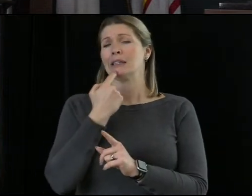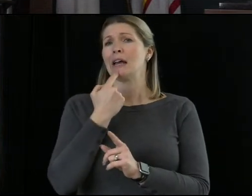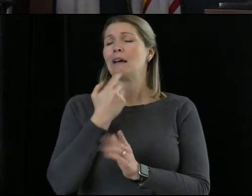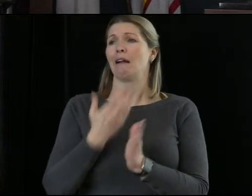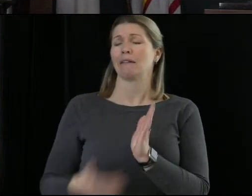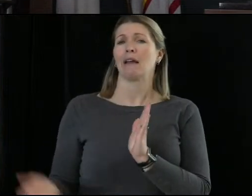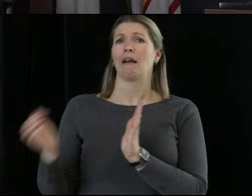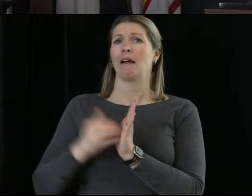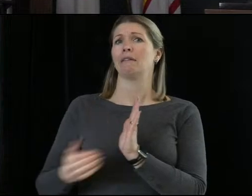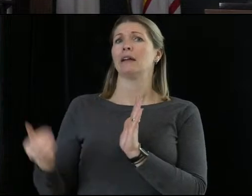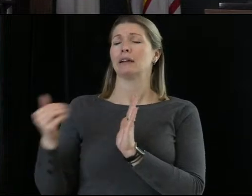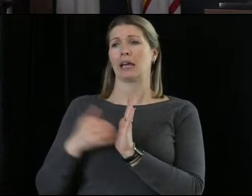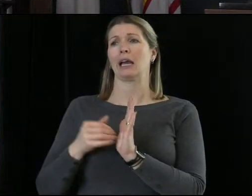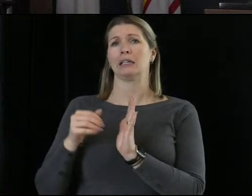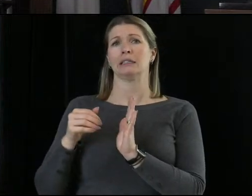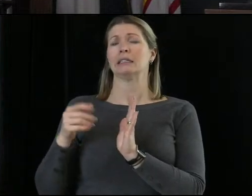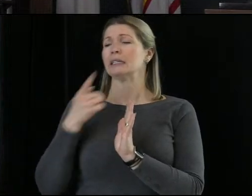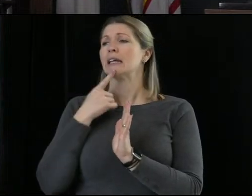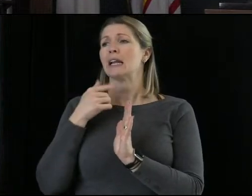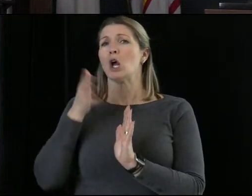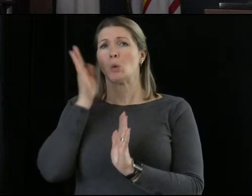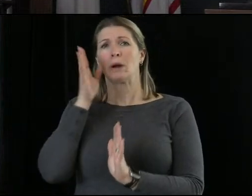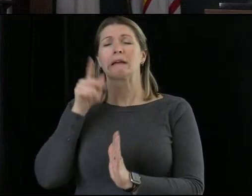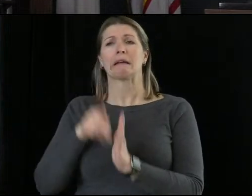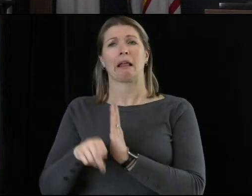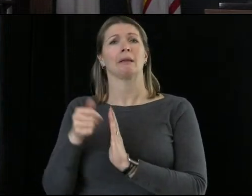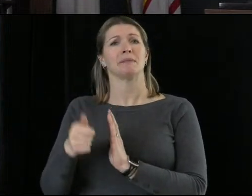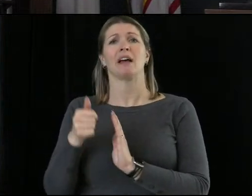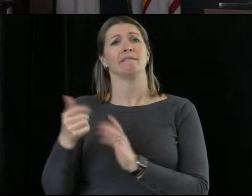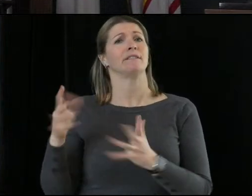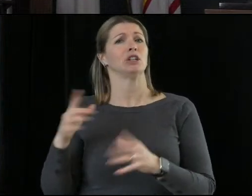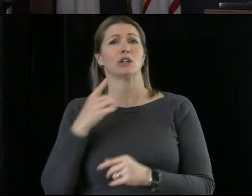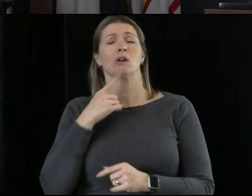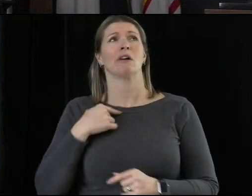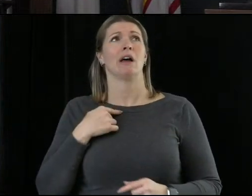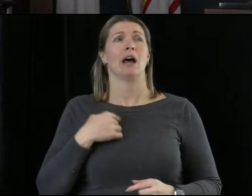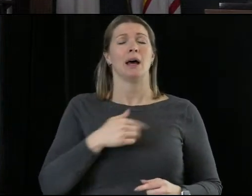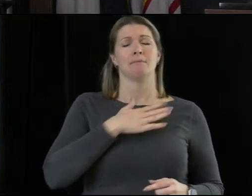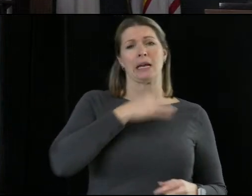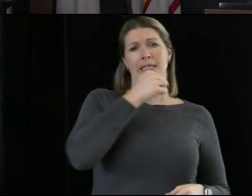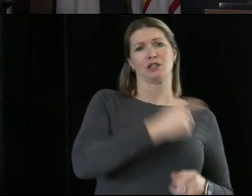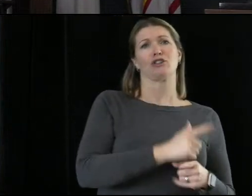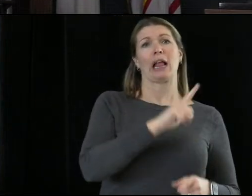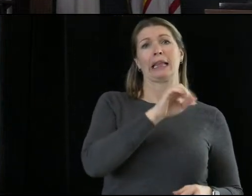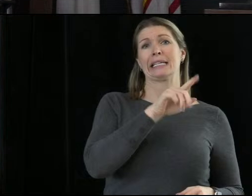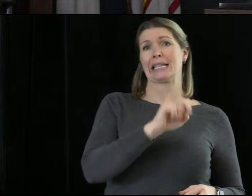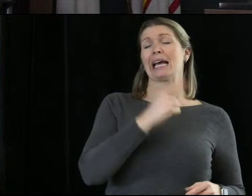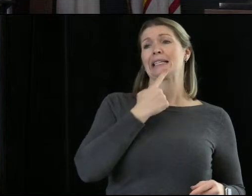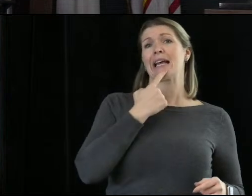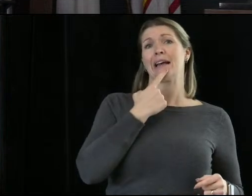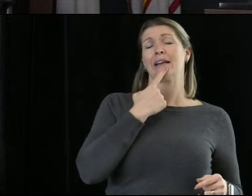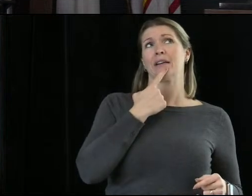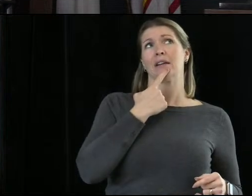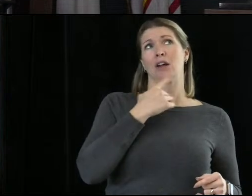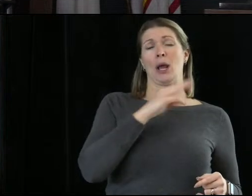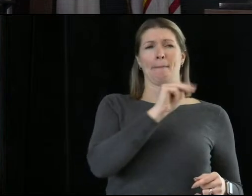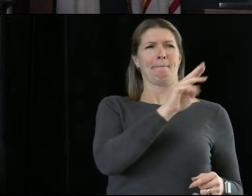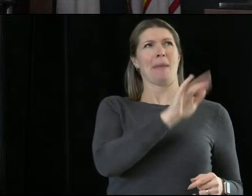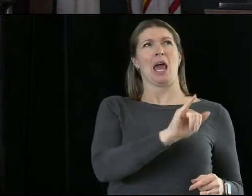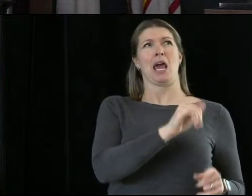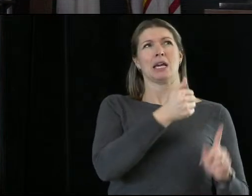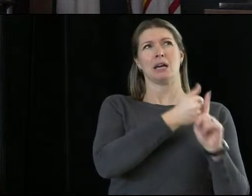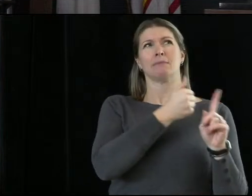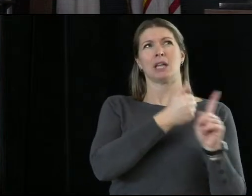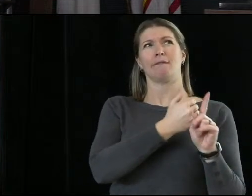My sister Lisa, if she was here, would tell you that she got a call in early June or May from Philip threatening